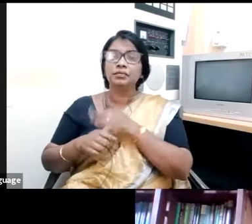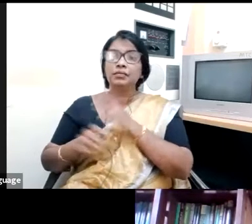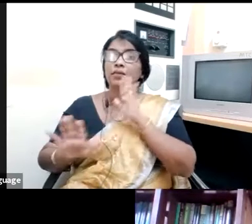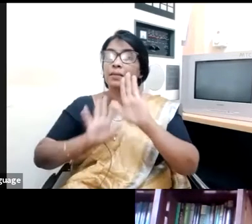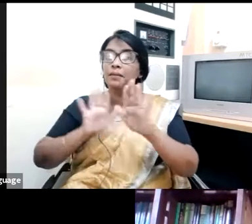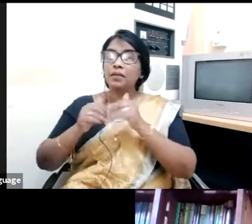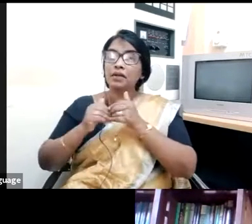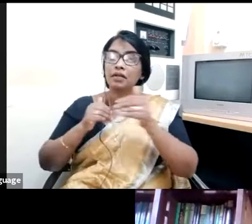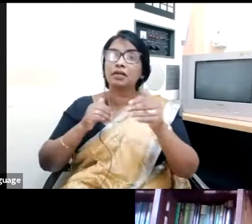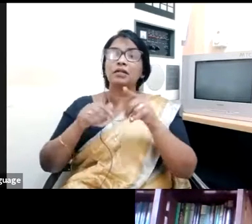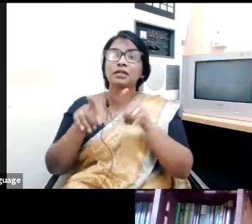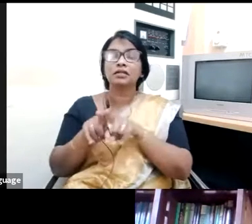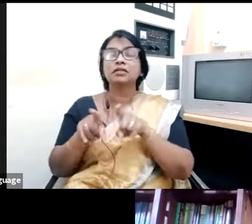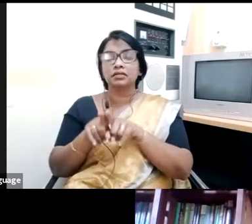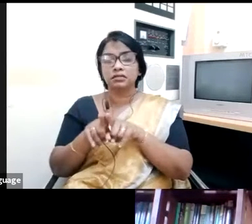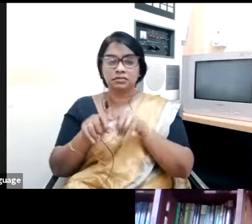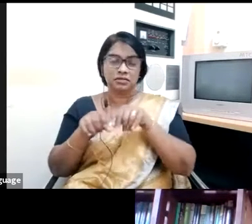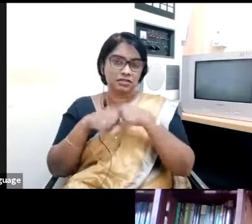We have 13 estates,